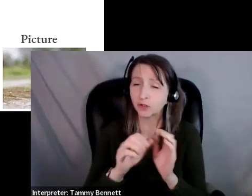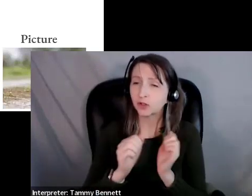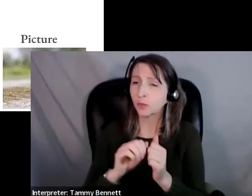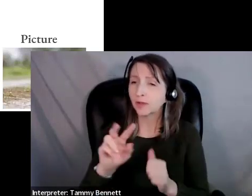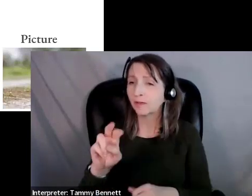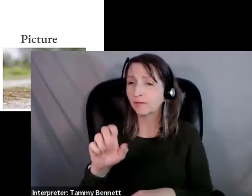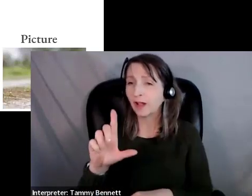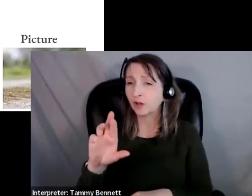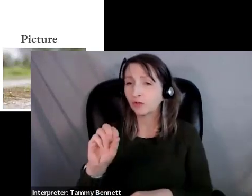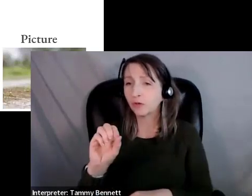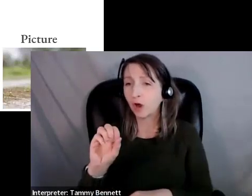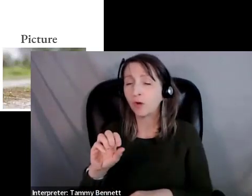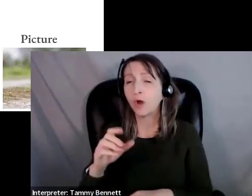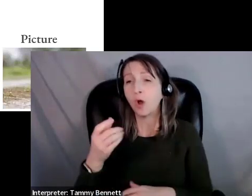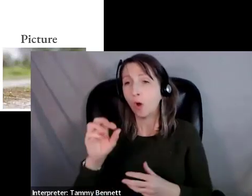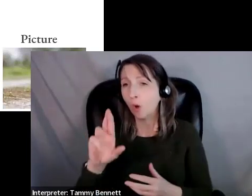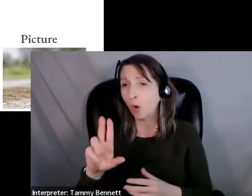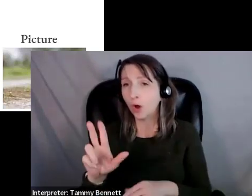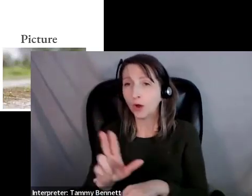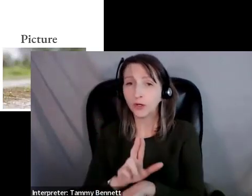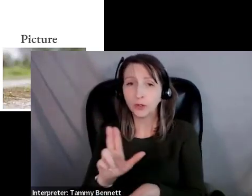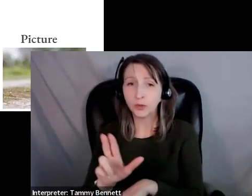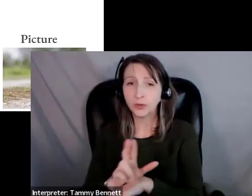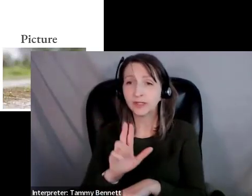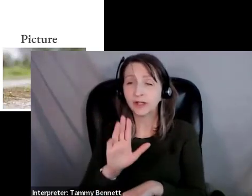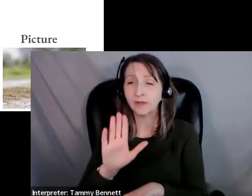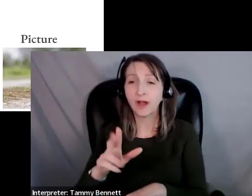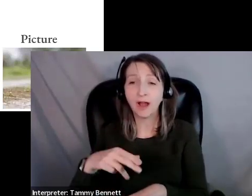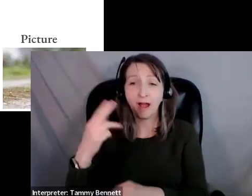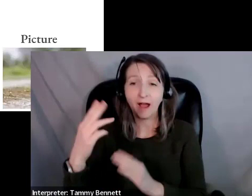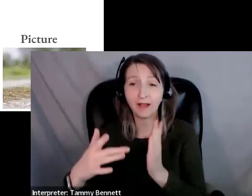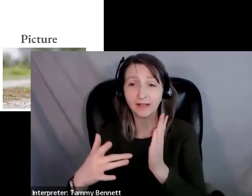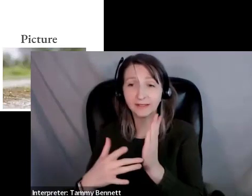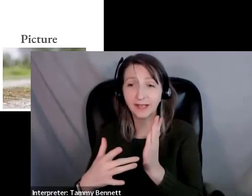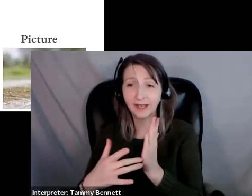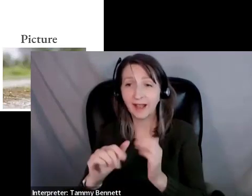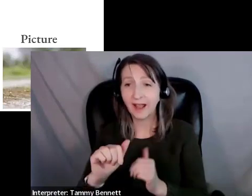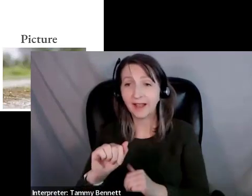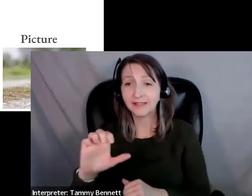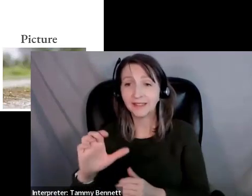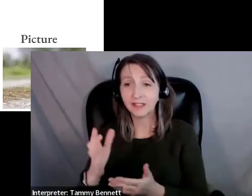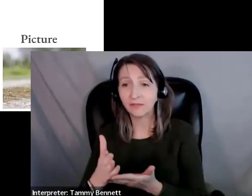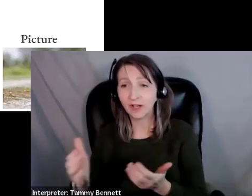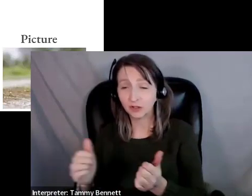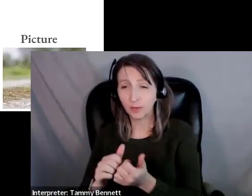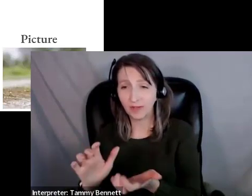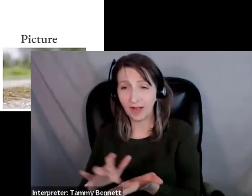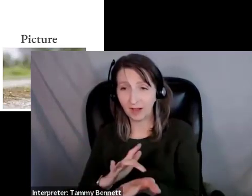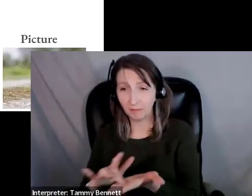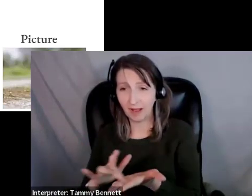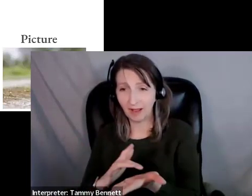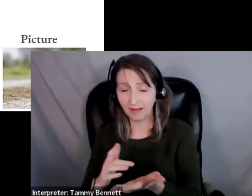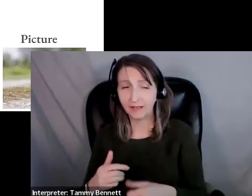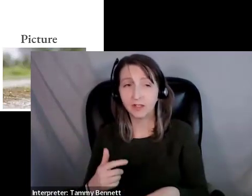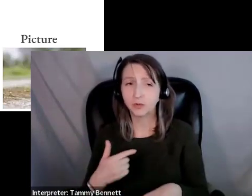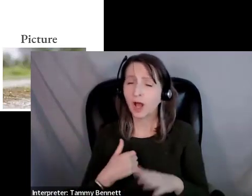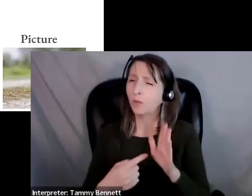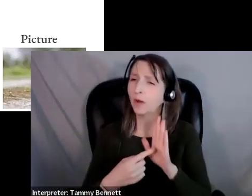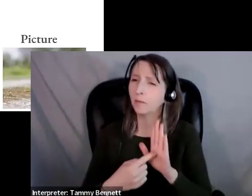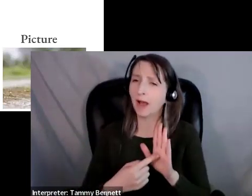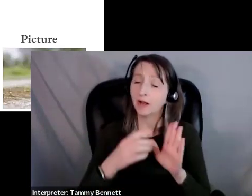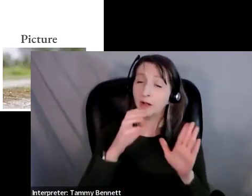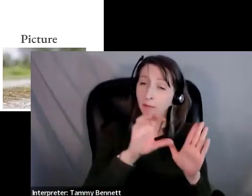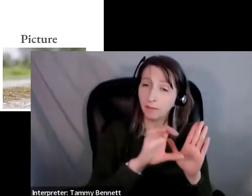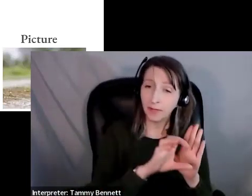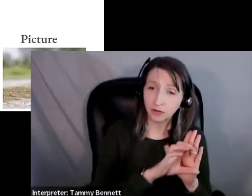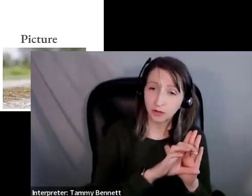their high-tech ASC device on an iPad. So whether I'm going to model it, so I have the picture and then I'm going to sign, I'm going to have the picture or chaining,